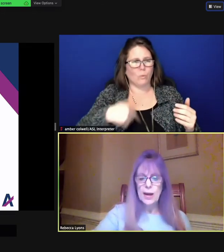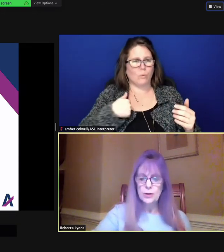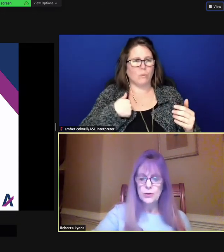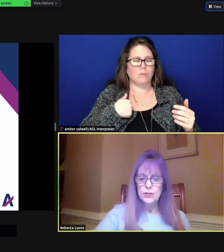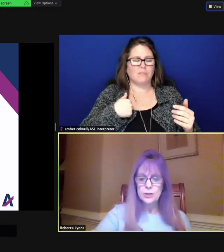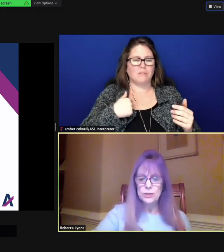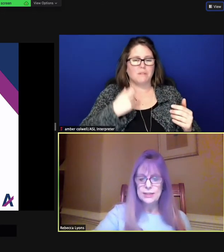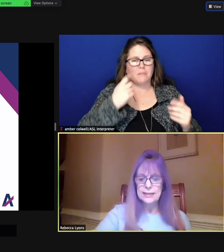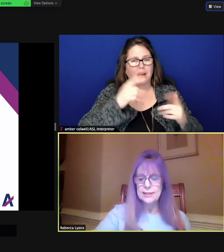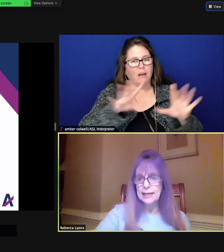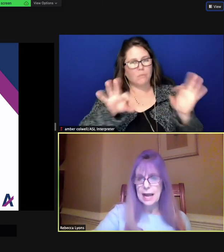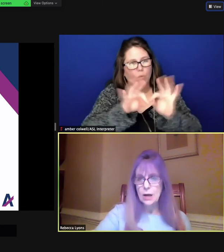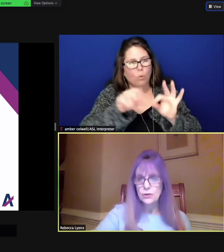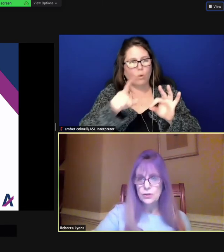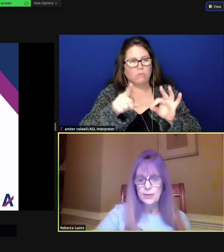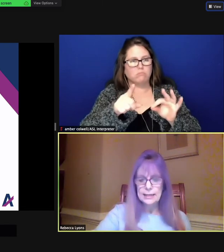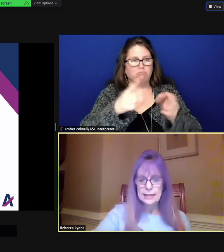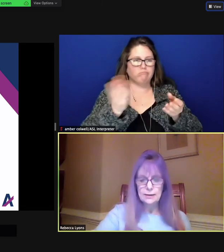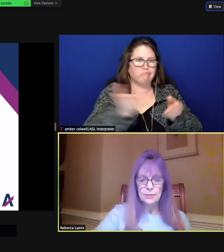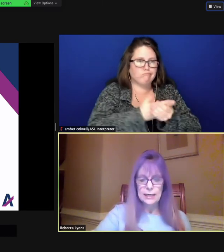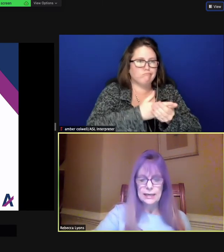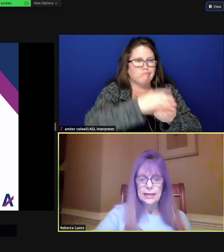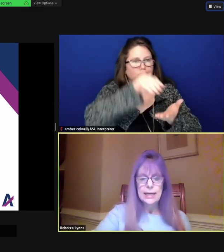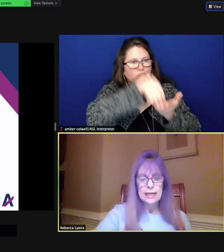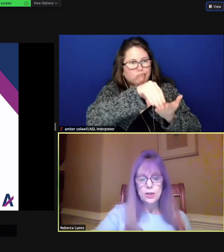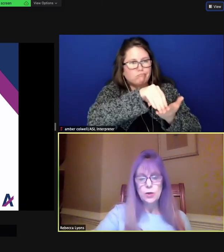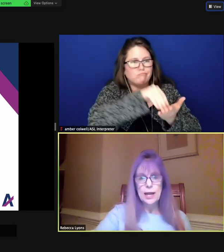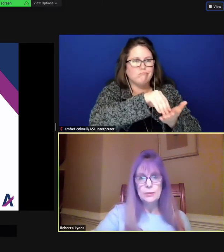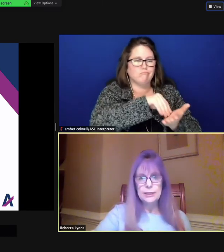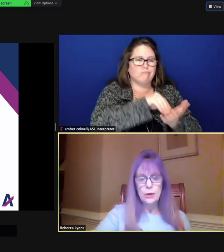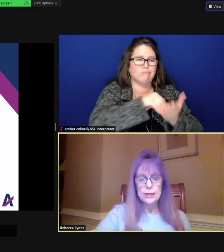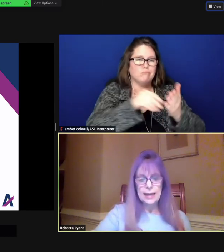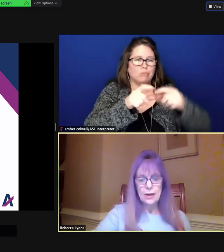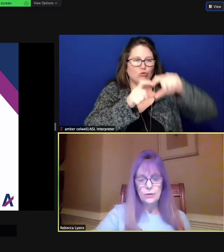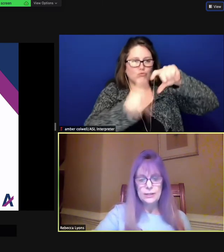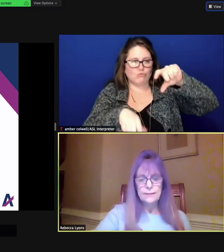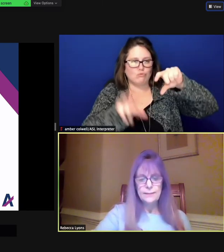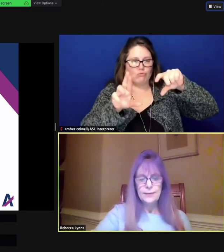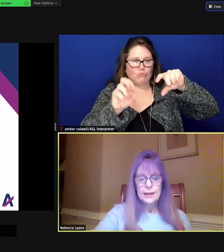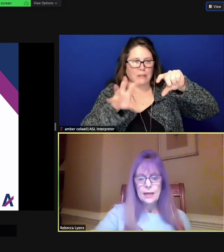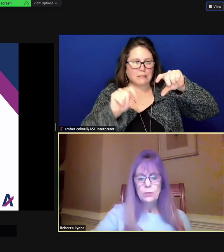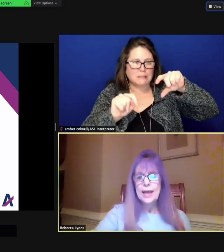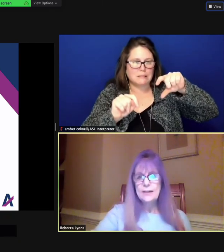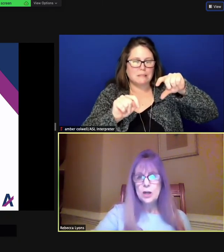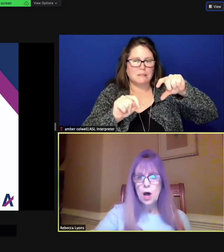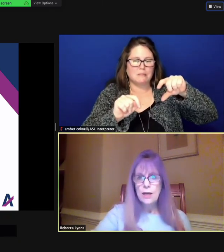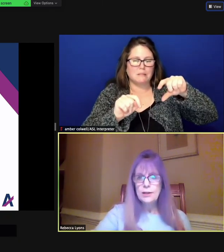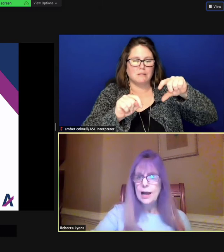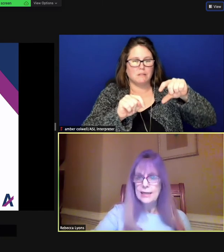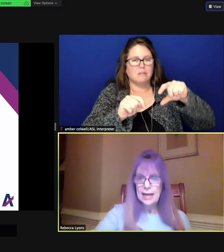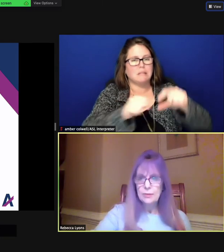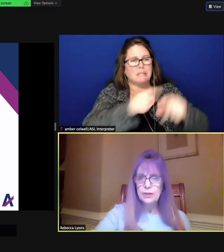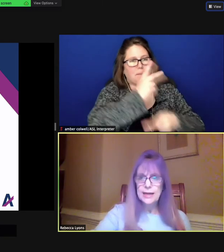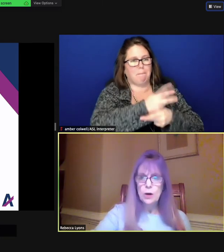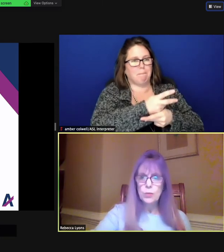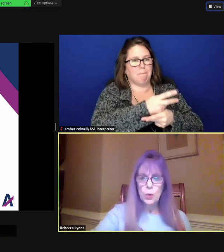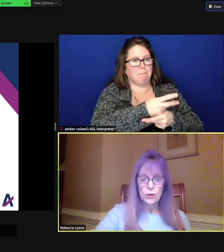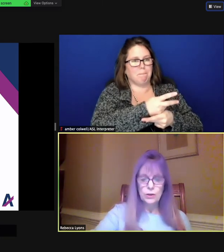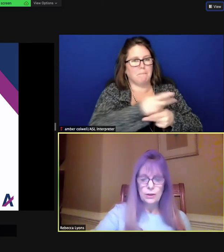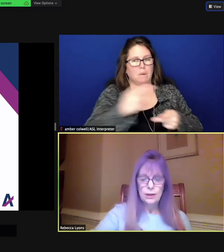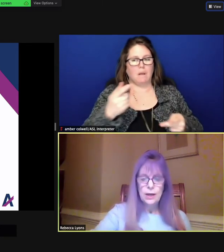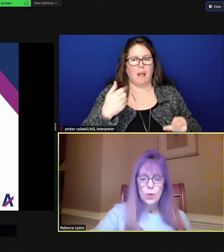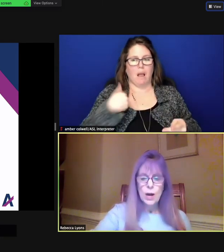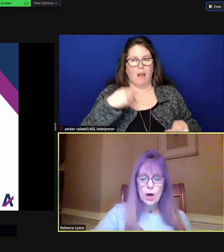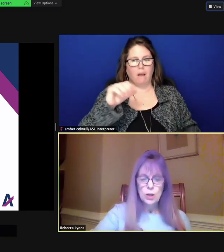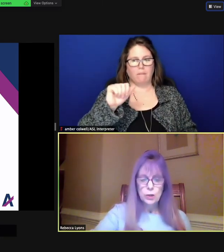good records and receipts on how you're spending the money in your ABLEnow account. We have an online ABLEnow